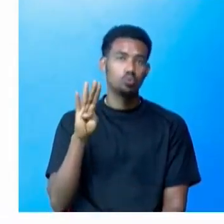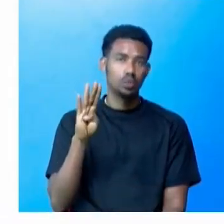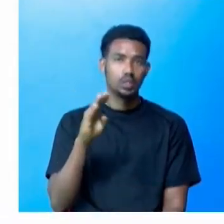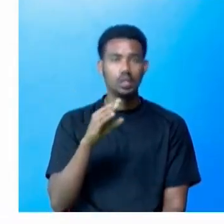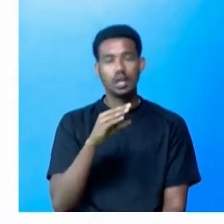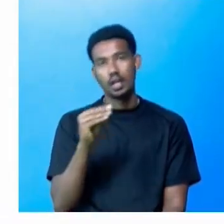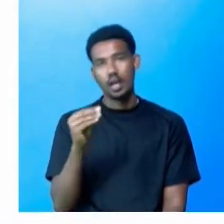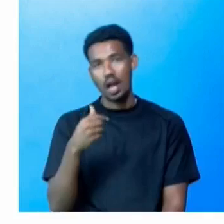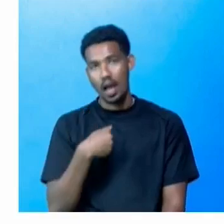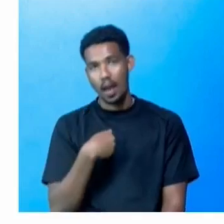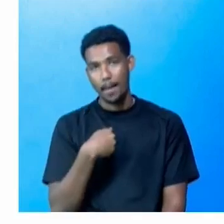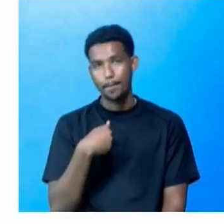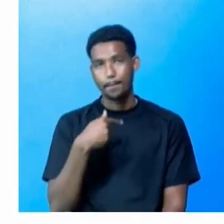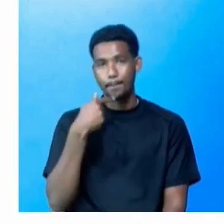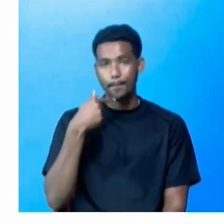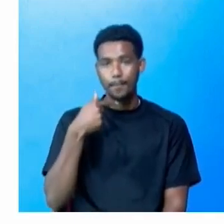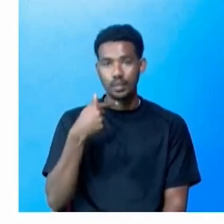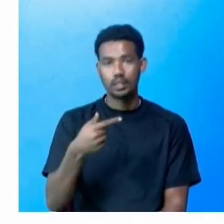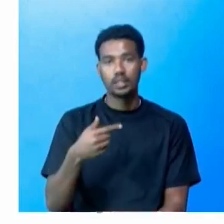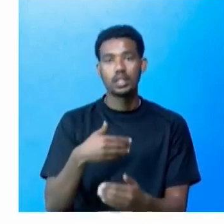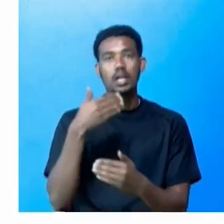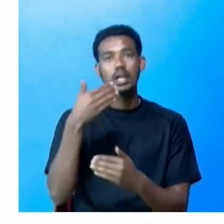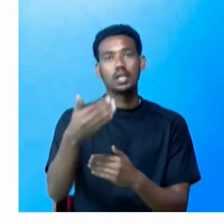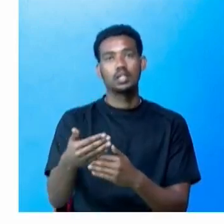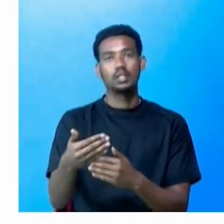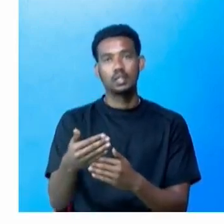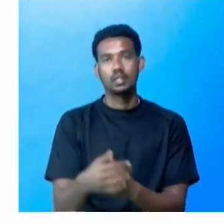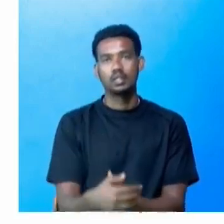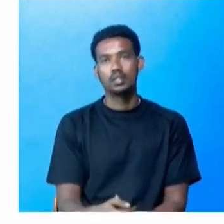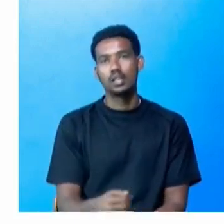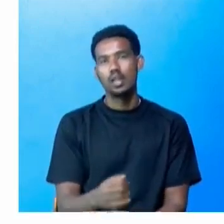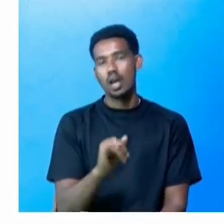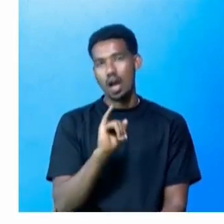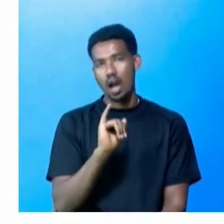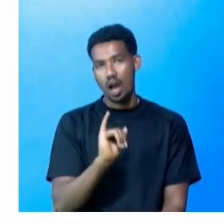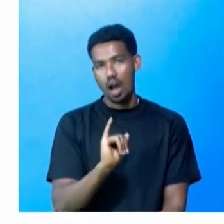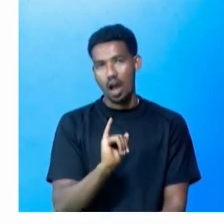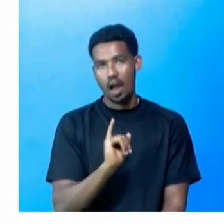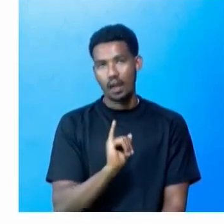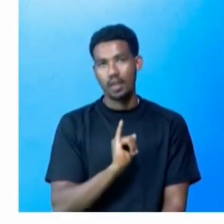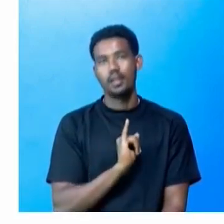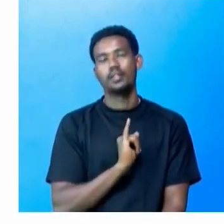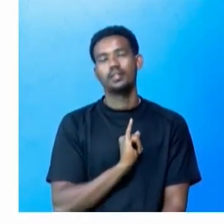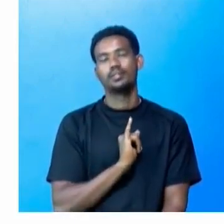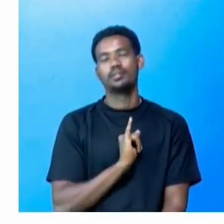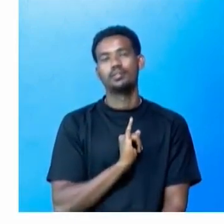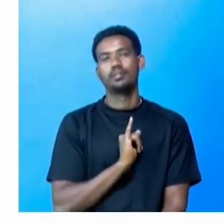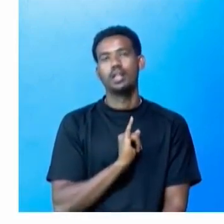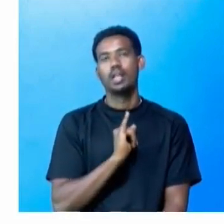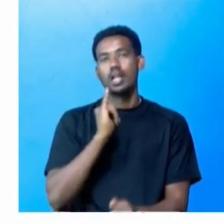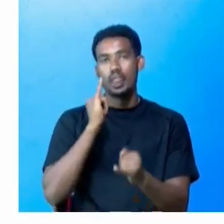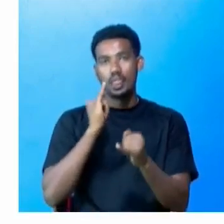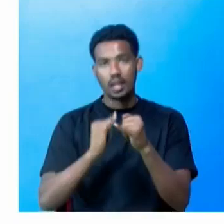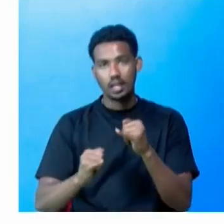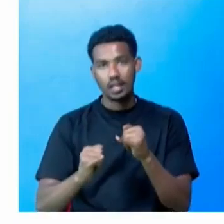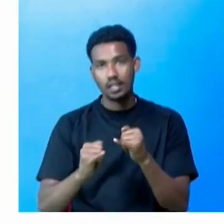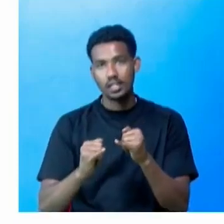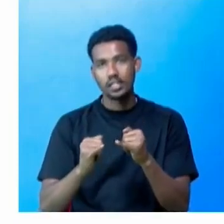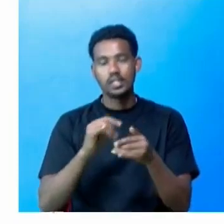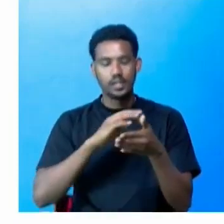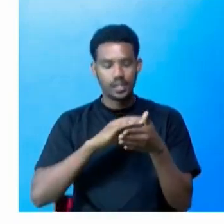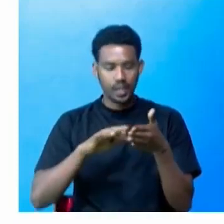and next subject, am I, and also at the end,